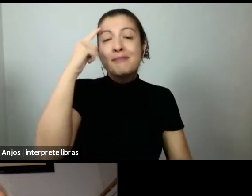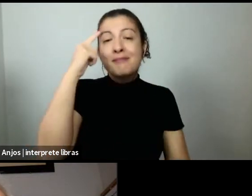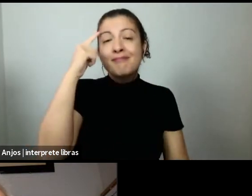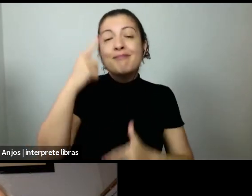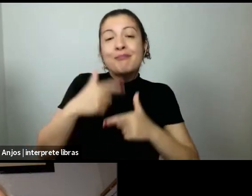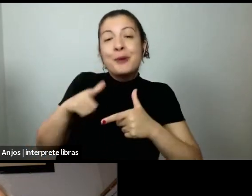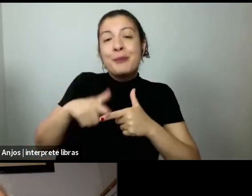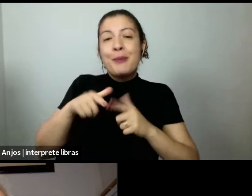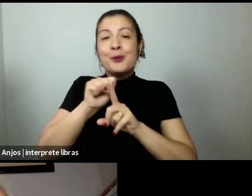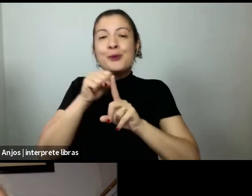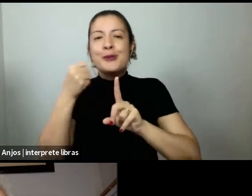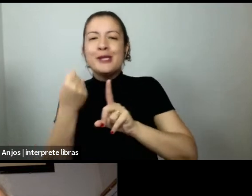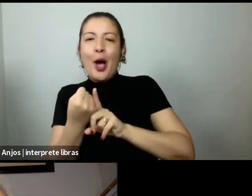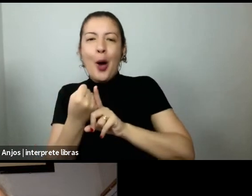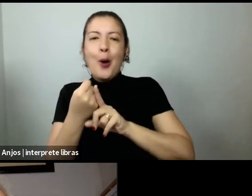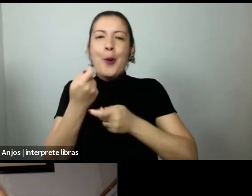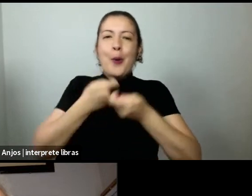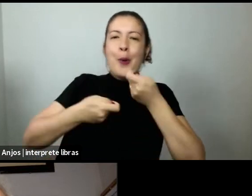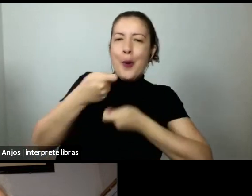econômicos?